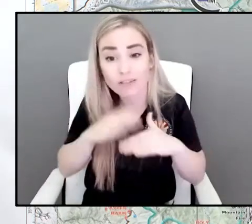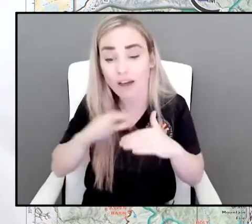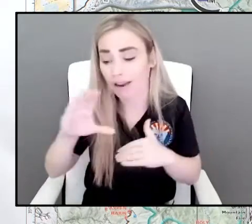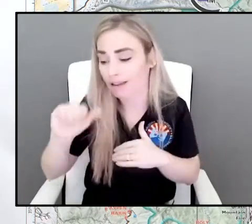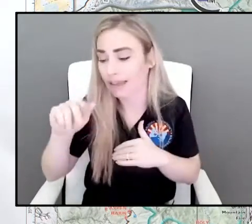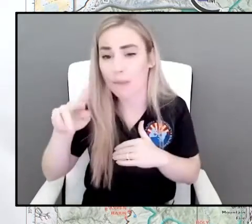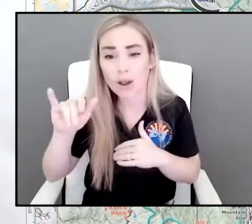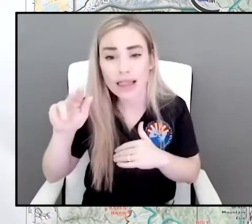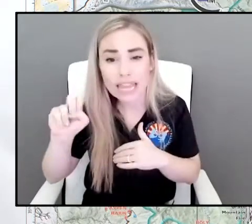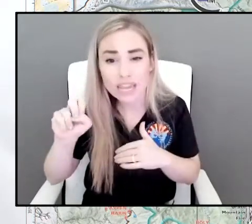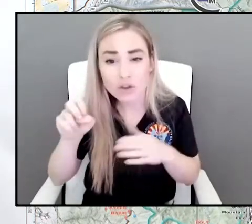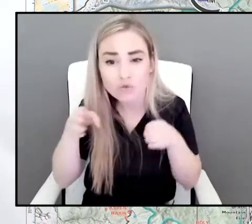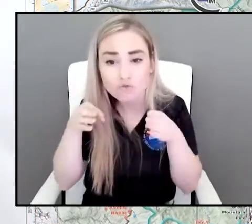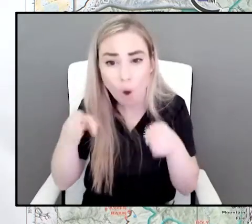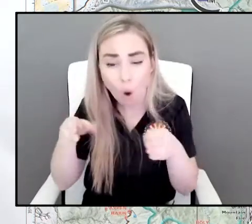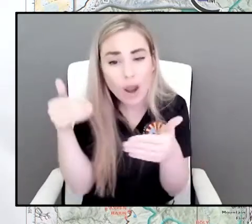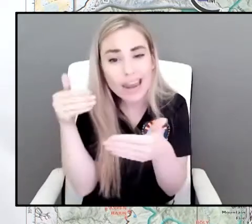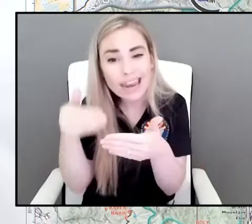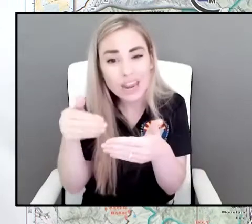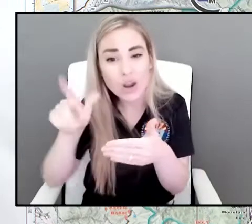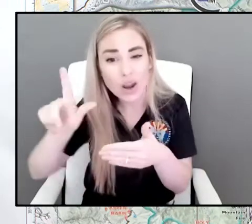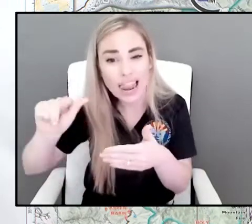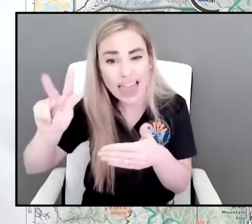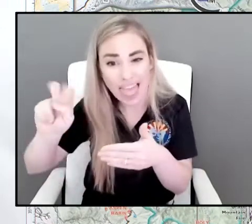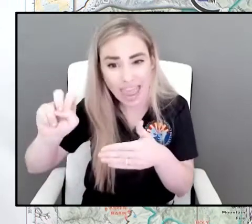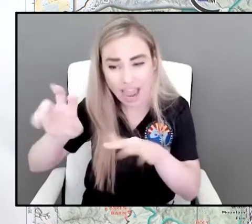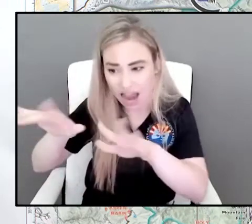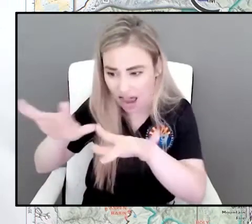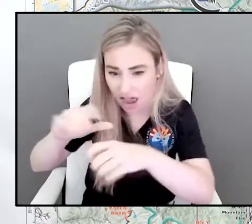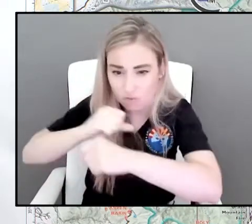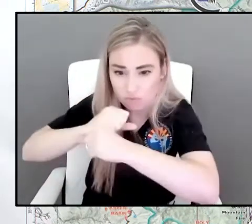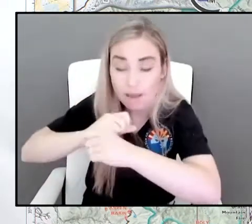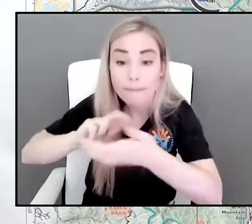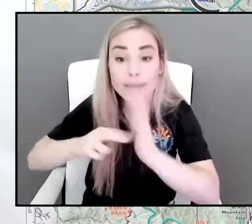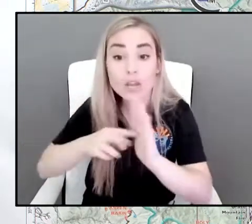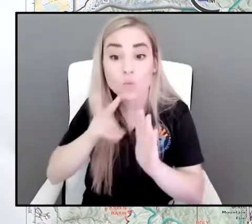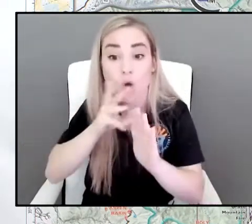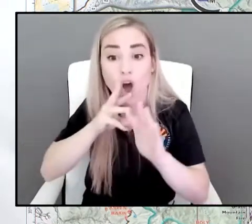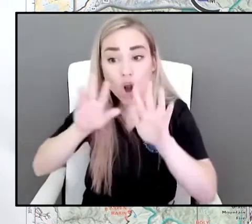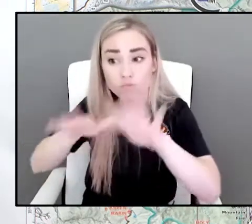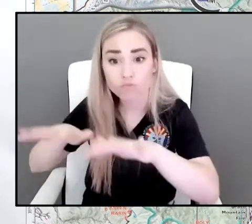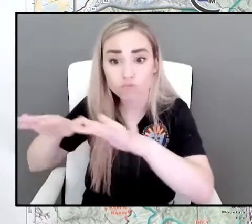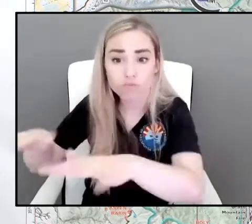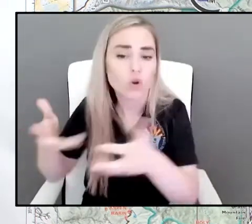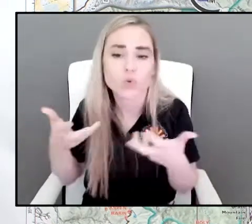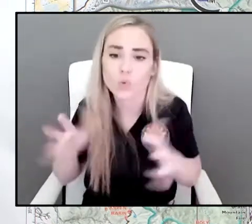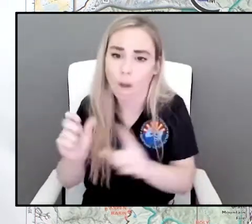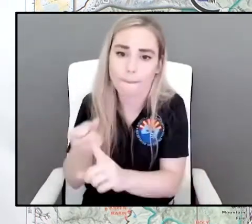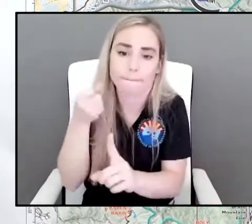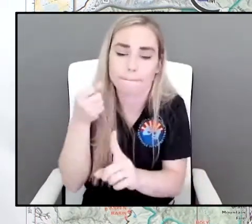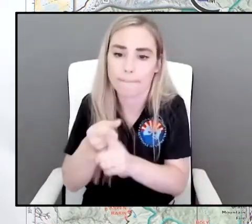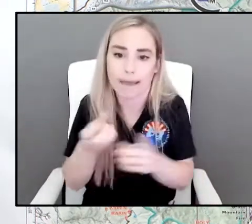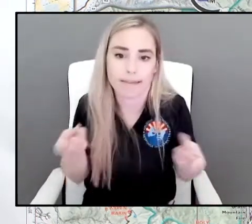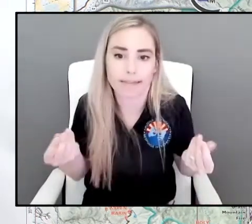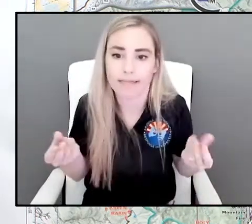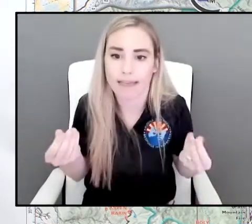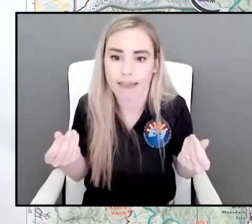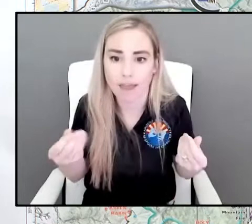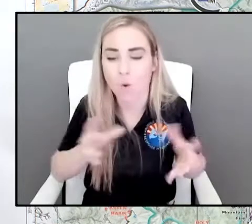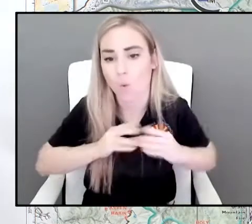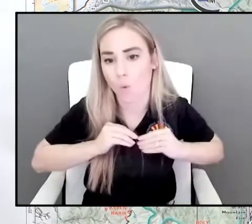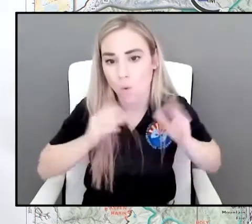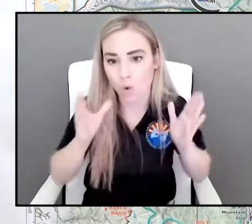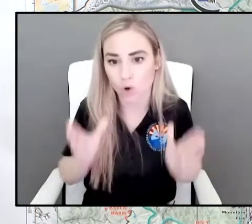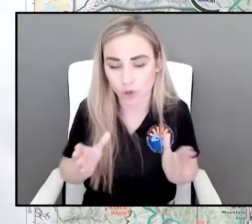Lake, storm-proofing it, so that the way the water comes off that road is not impacting the landowners right down, as well as